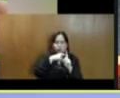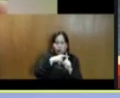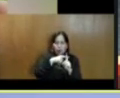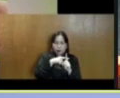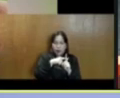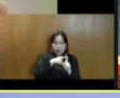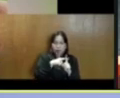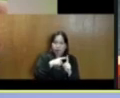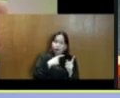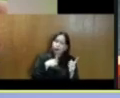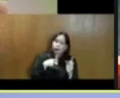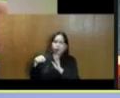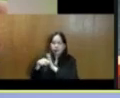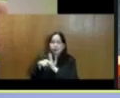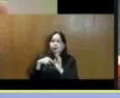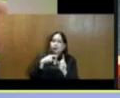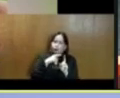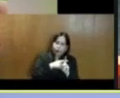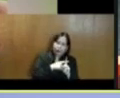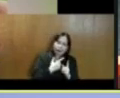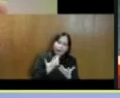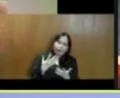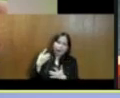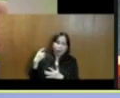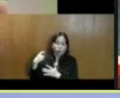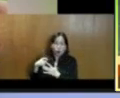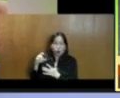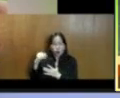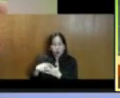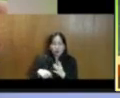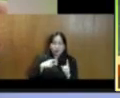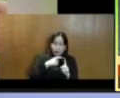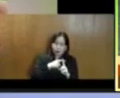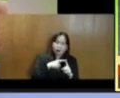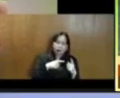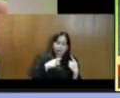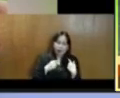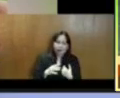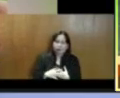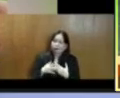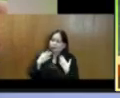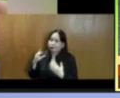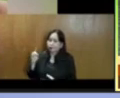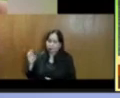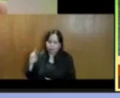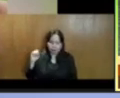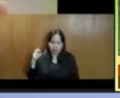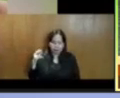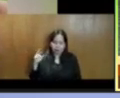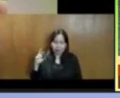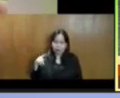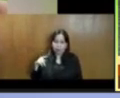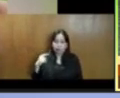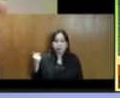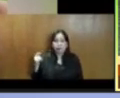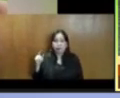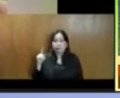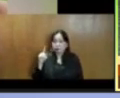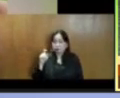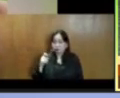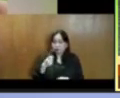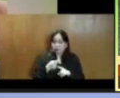benefits as well as costs. Okay, thank you, Dr. Sharp. Other questions from the